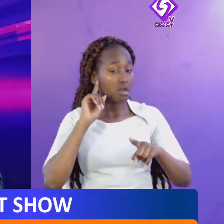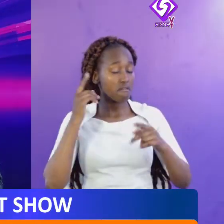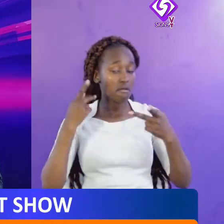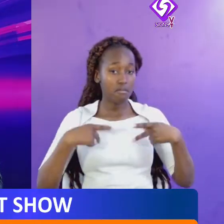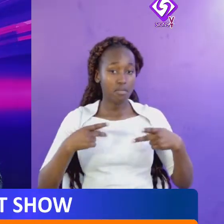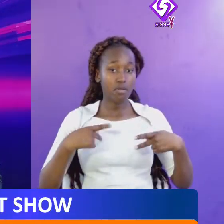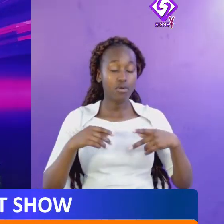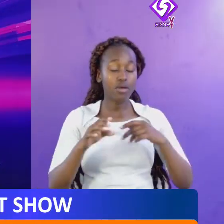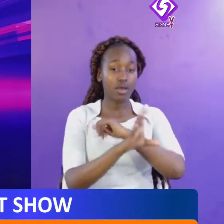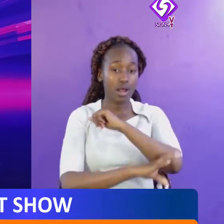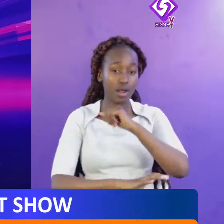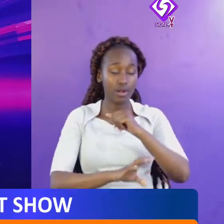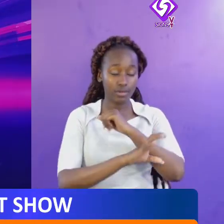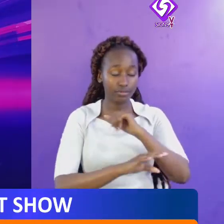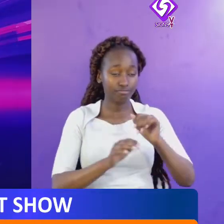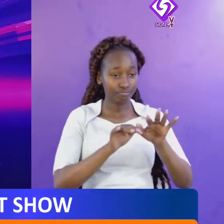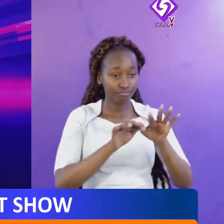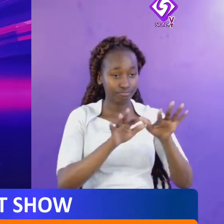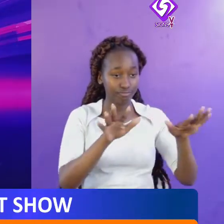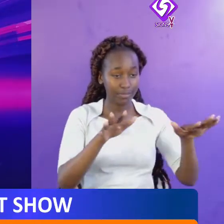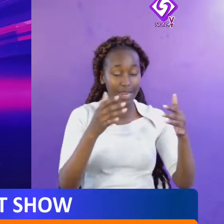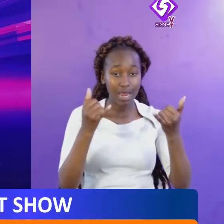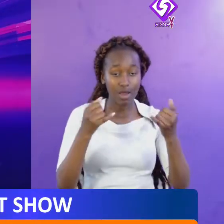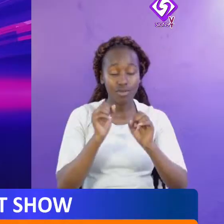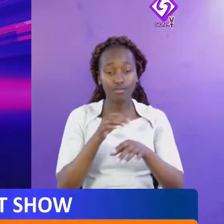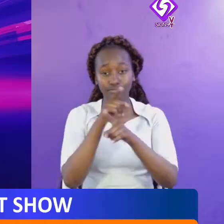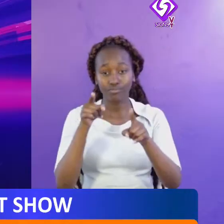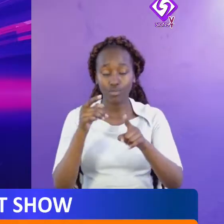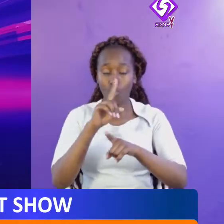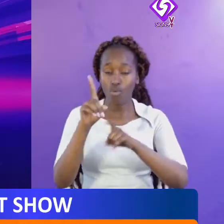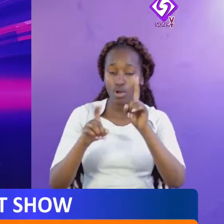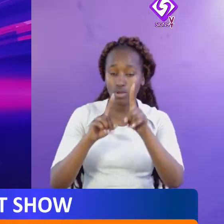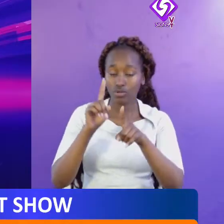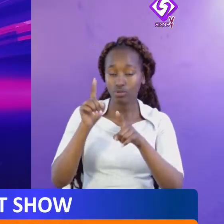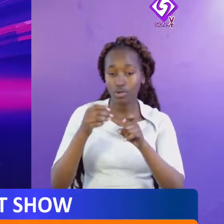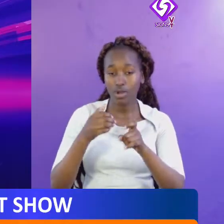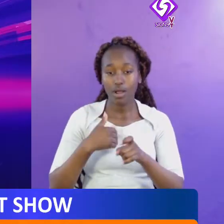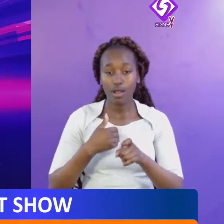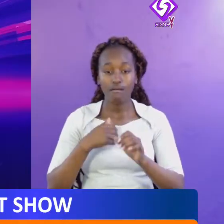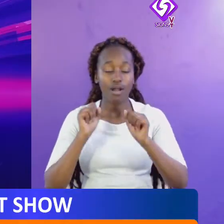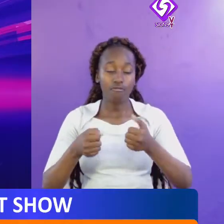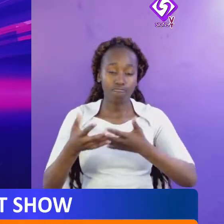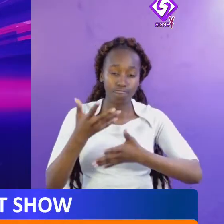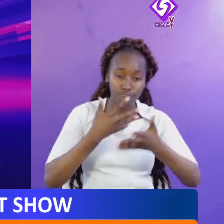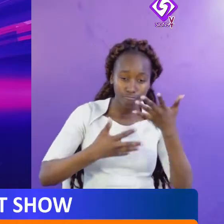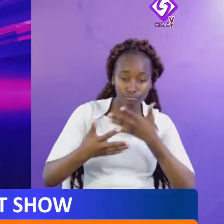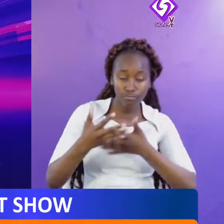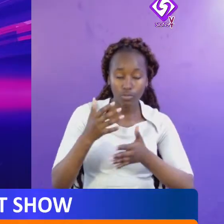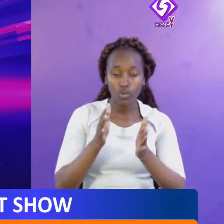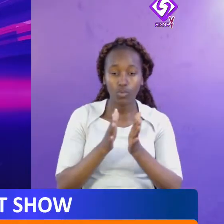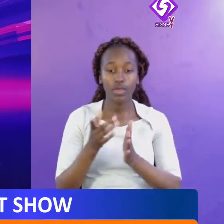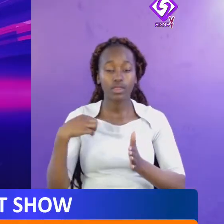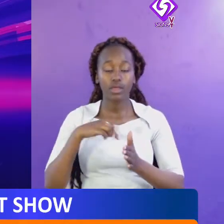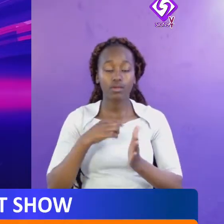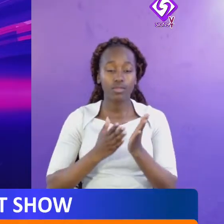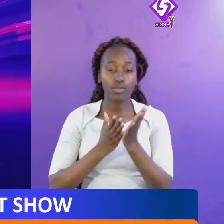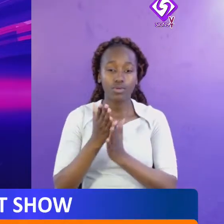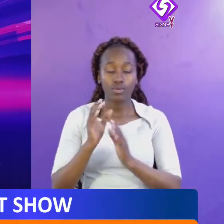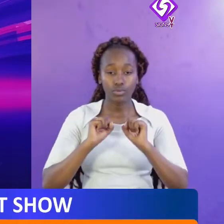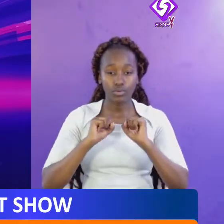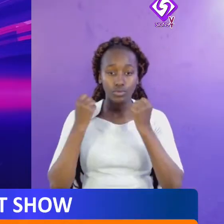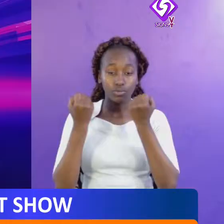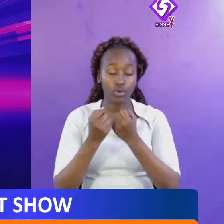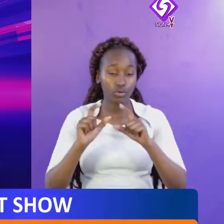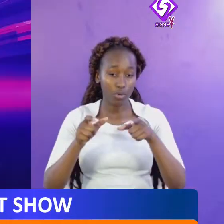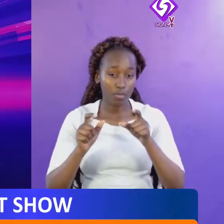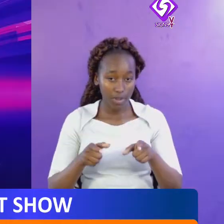any questions and you would like to be a part of the show, kindly engage with us across our social media platforms. That is on Facebook, LinkedIn, Twitter,